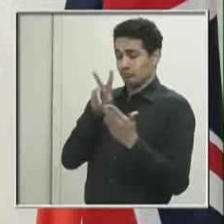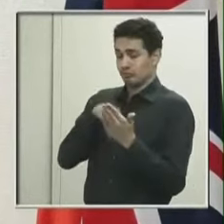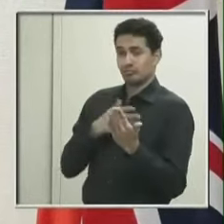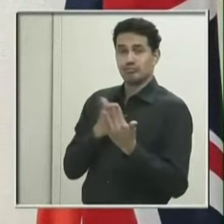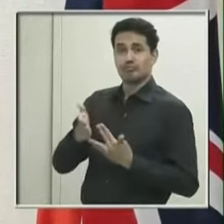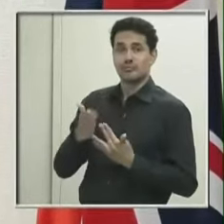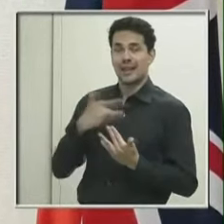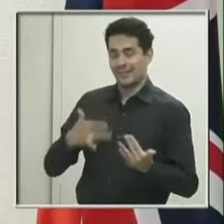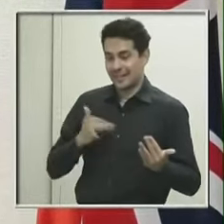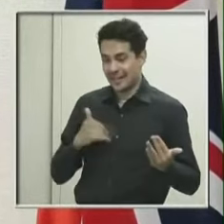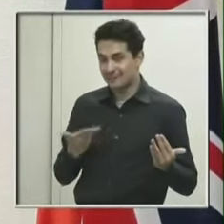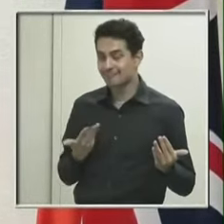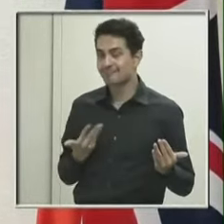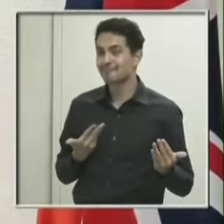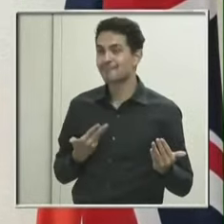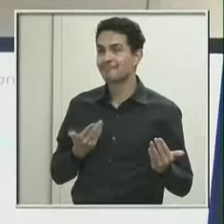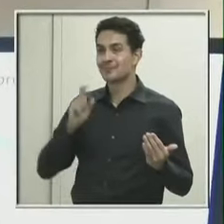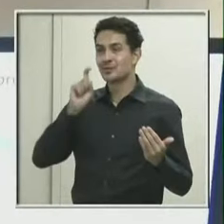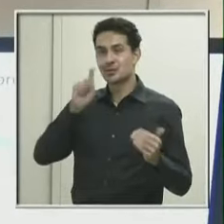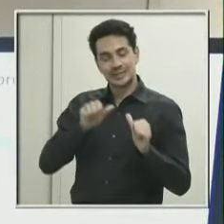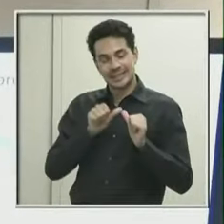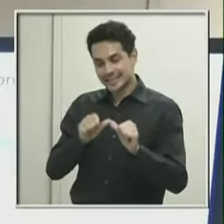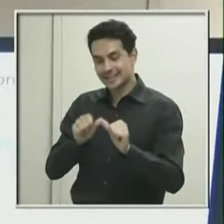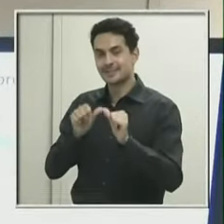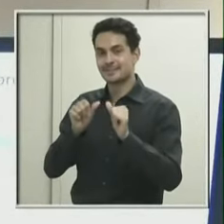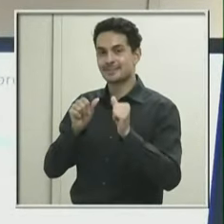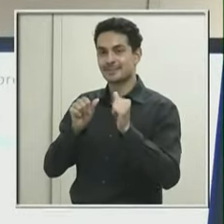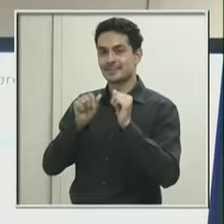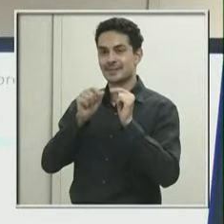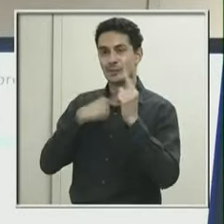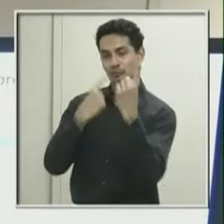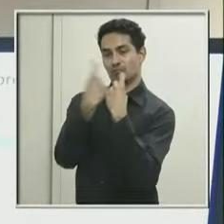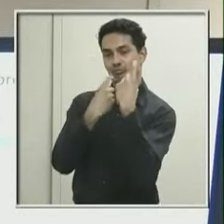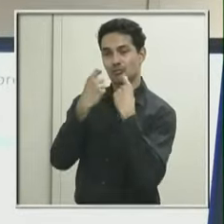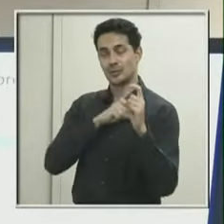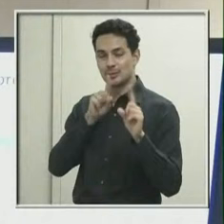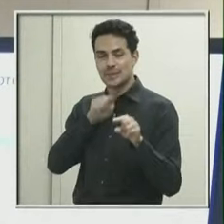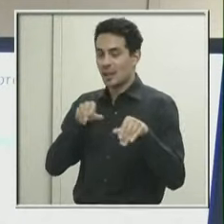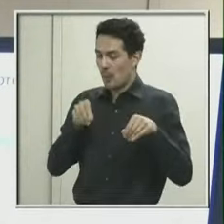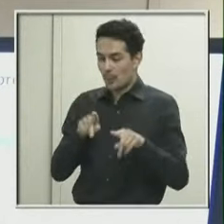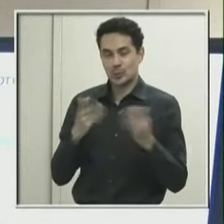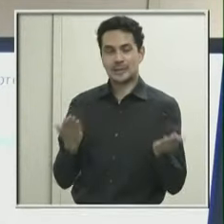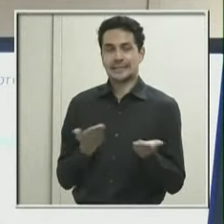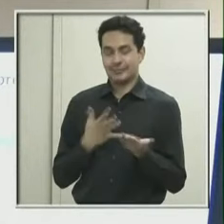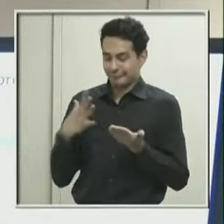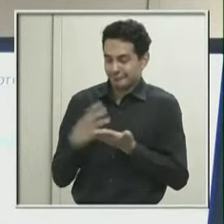I feel like you should continue to answer the questions while this opportunity is here.